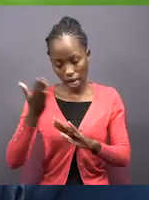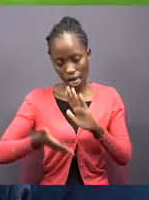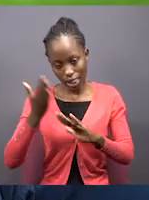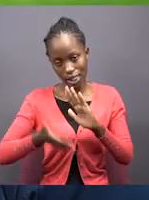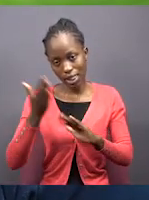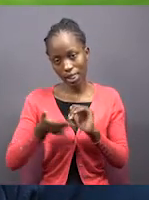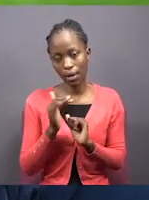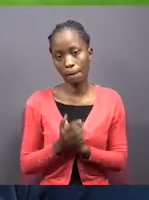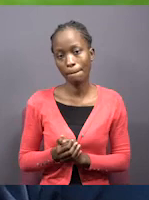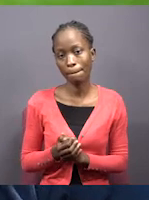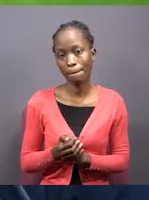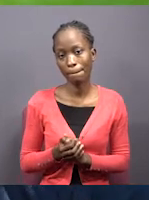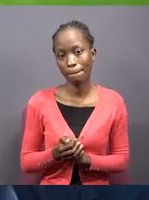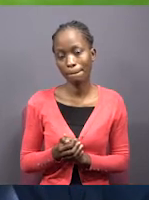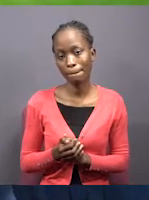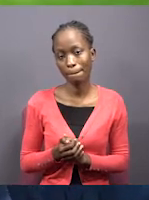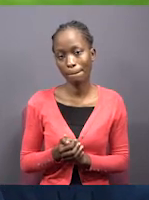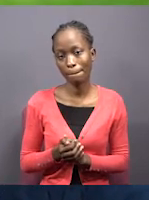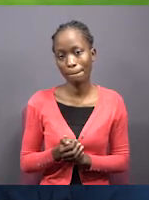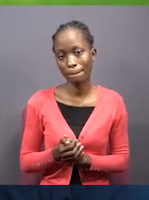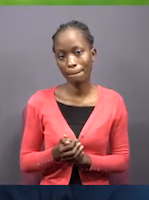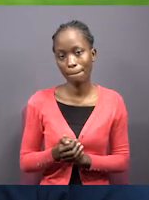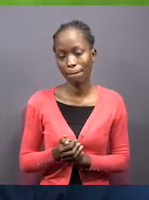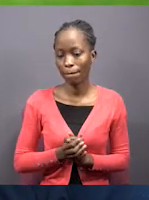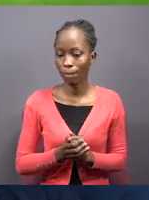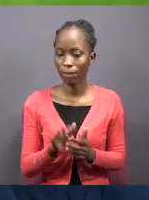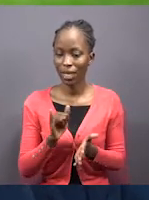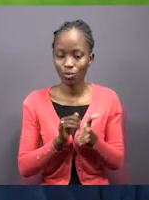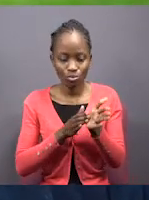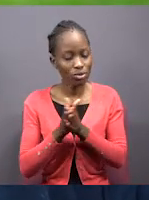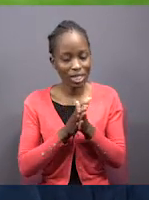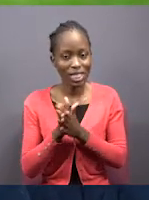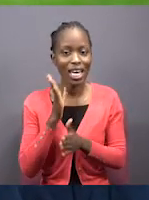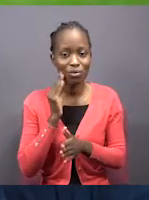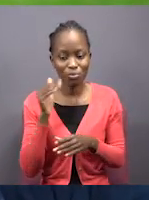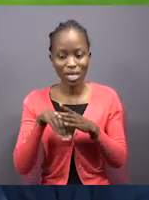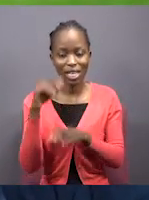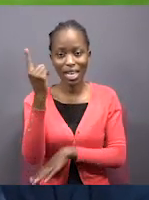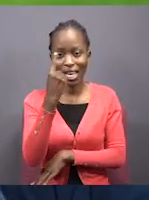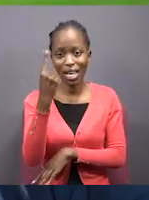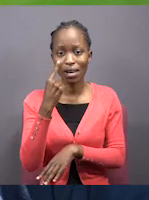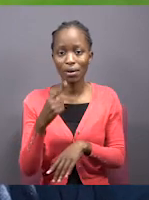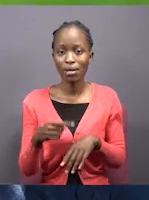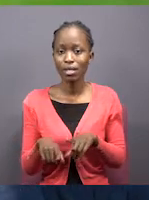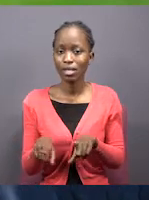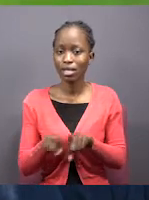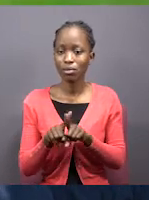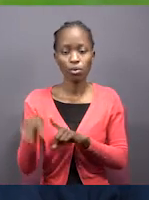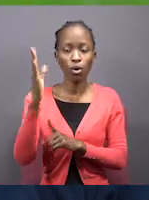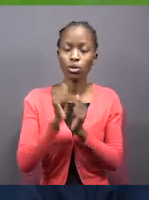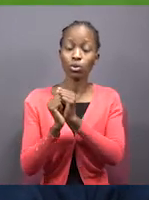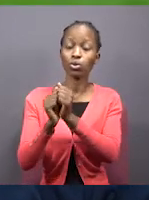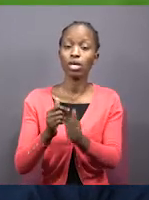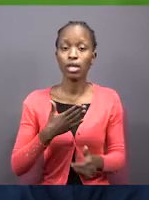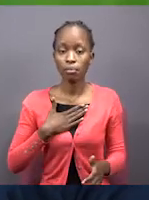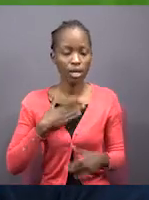an interesting experience, but still God was with me and I kept praying. The next